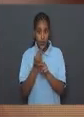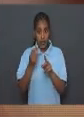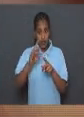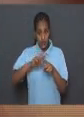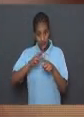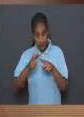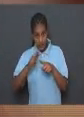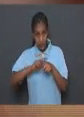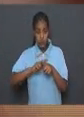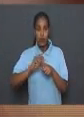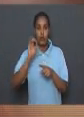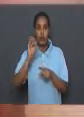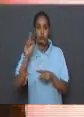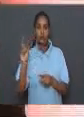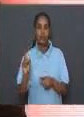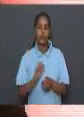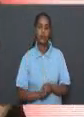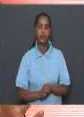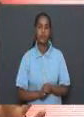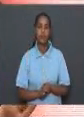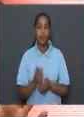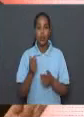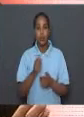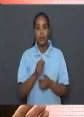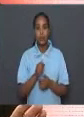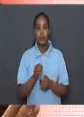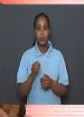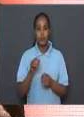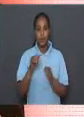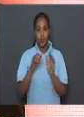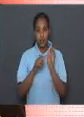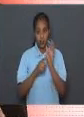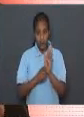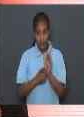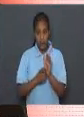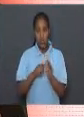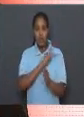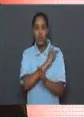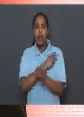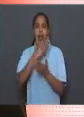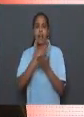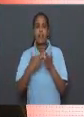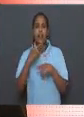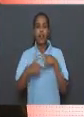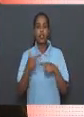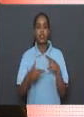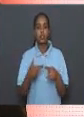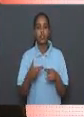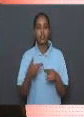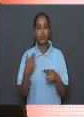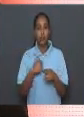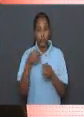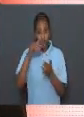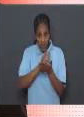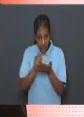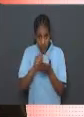reverse as oxidation. Whenever we assign a potential to a half reaction, we